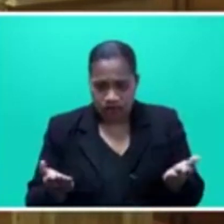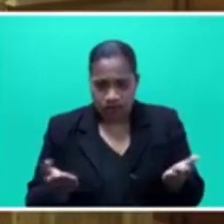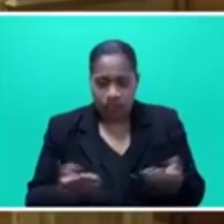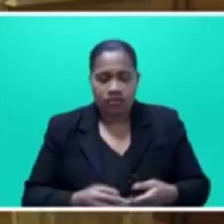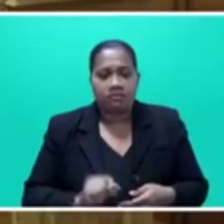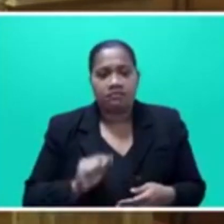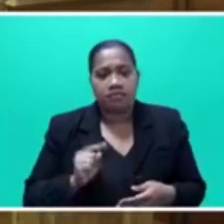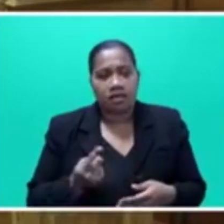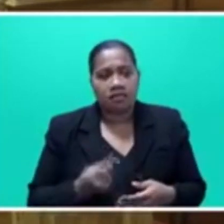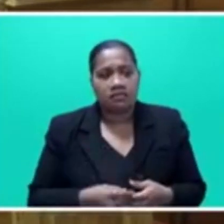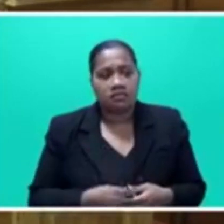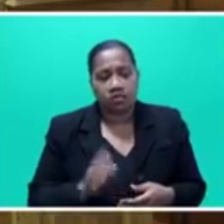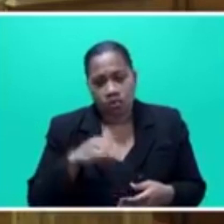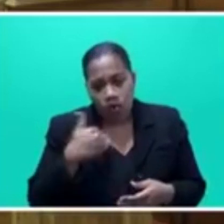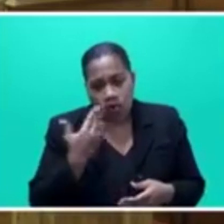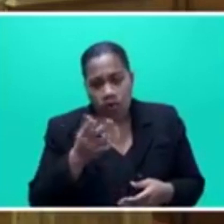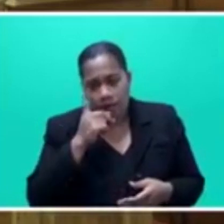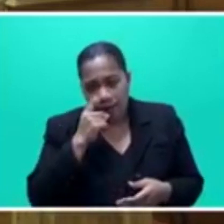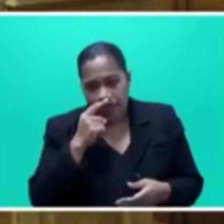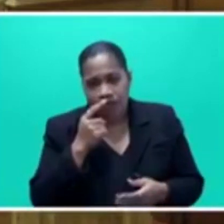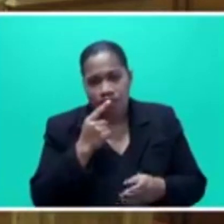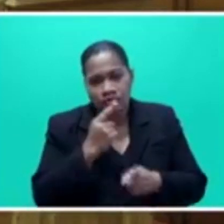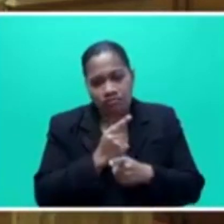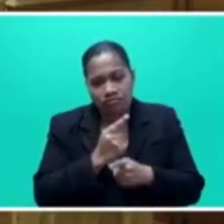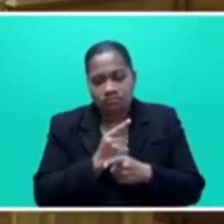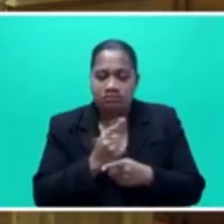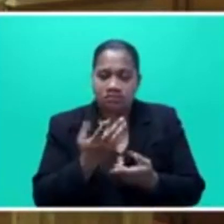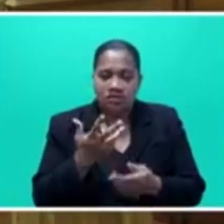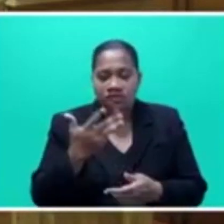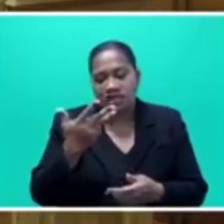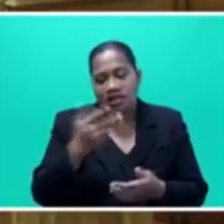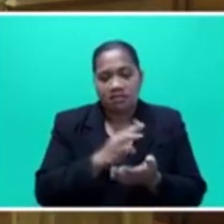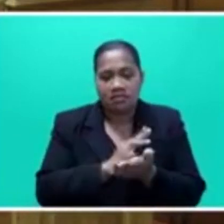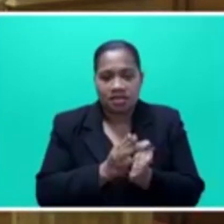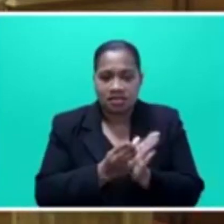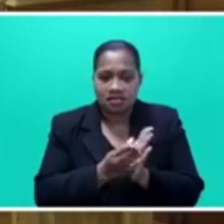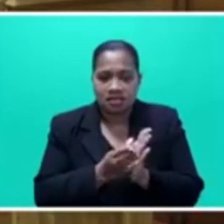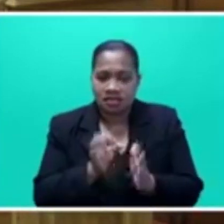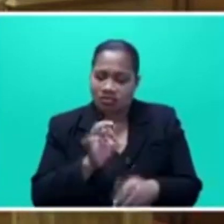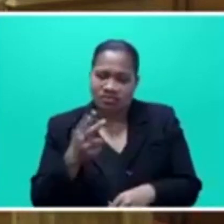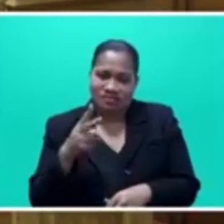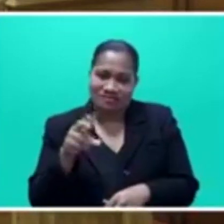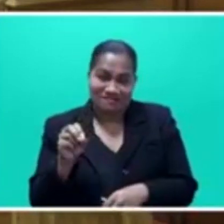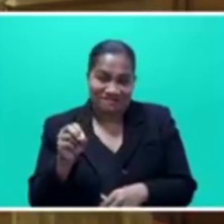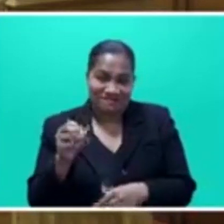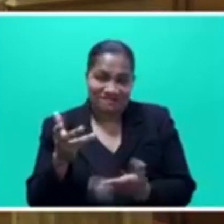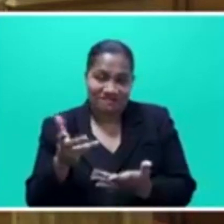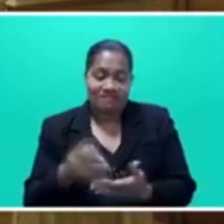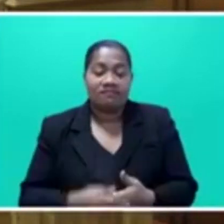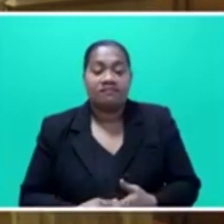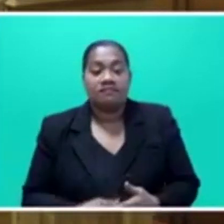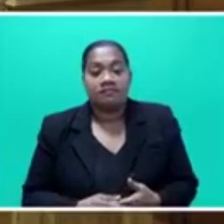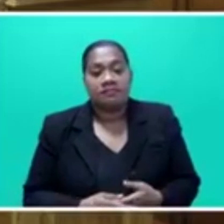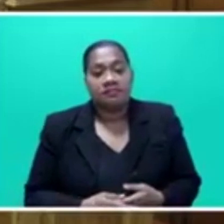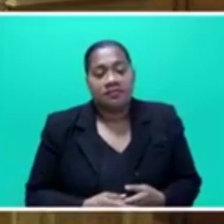But there's always people who only speak for 9 minutes instead of 20.